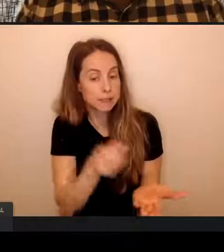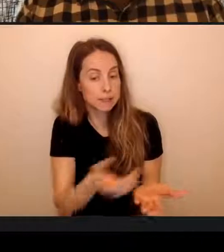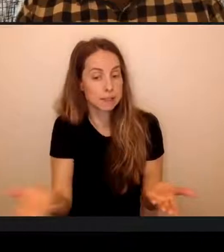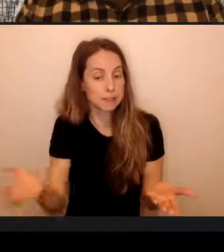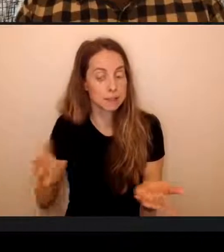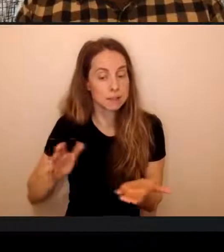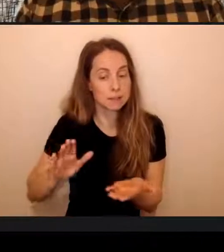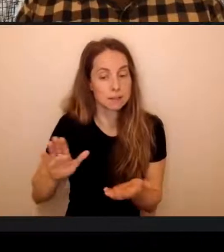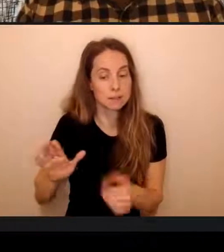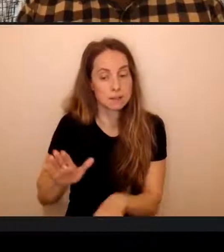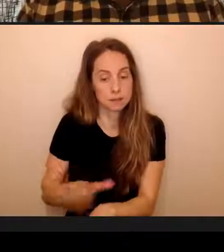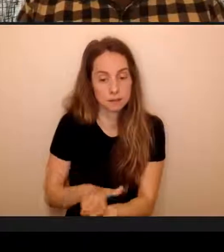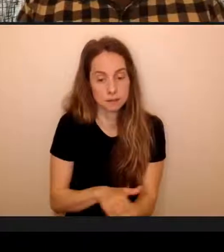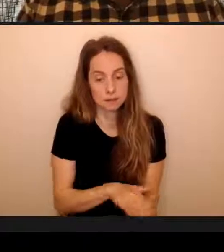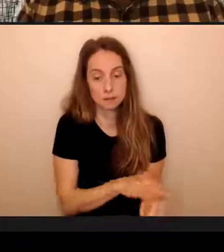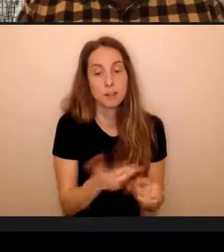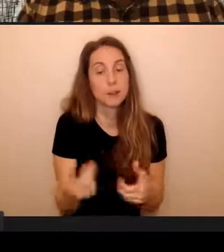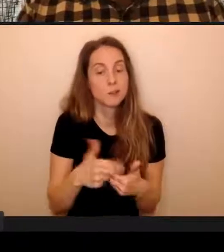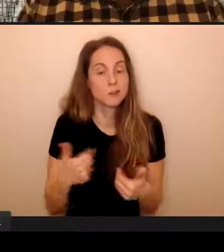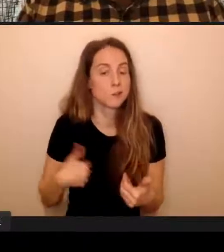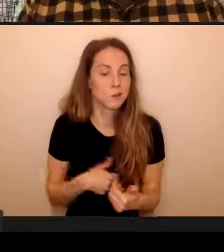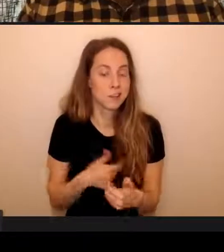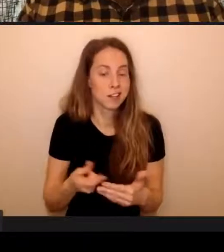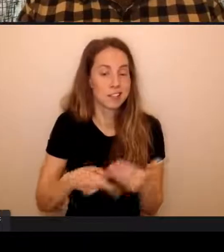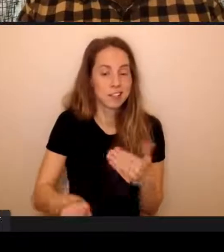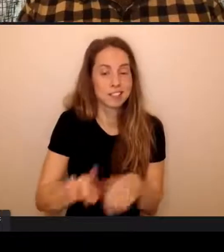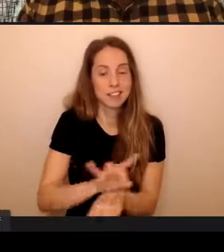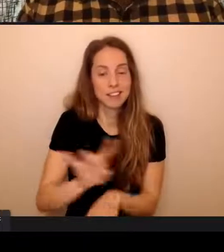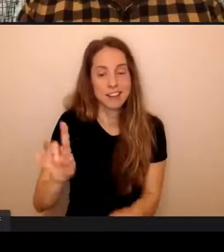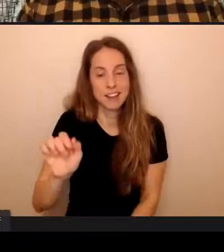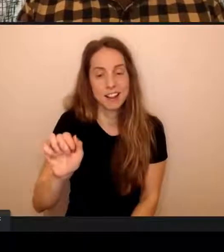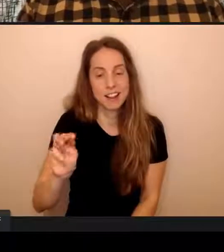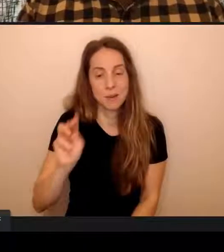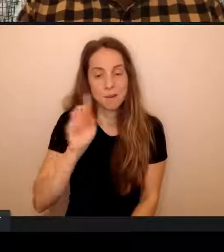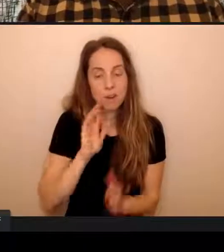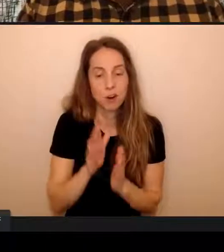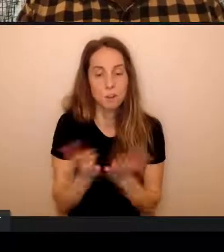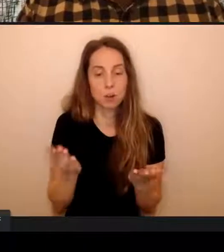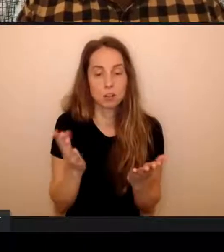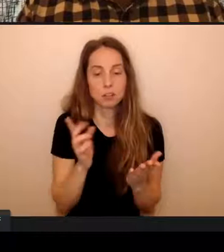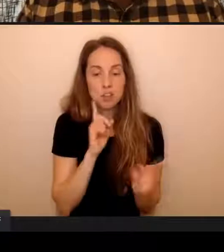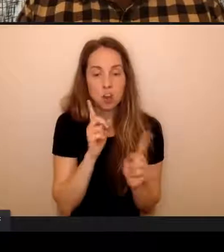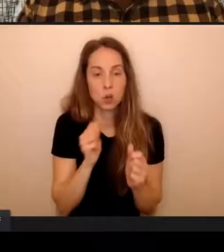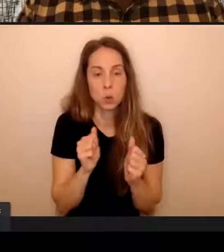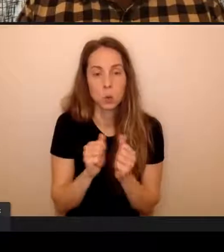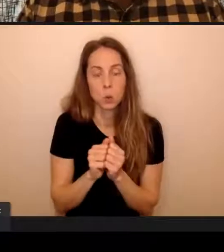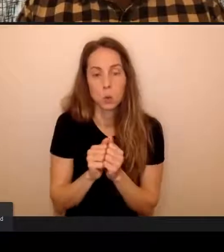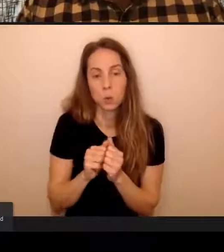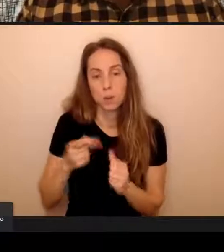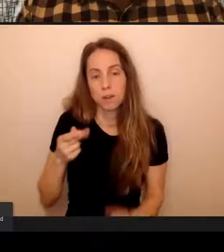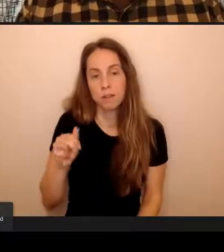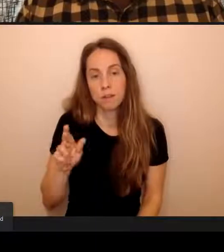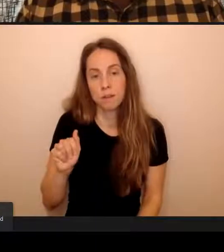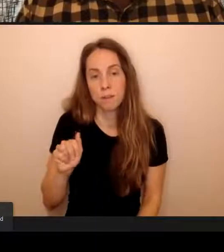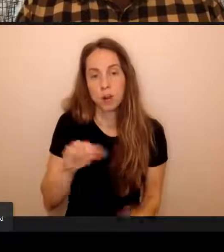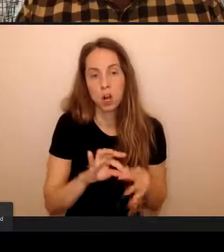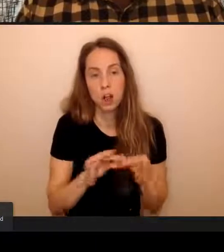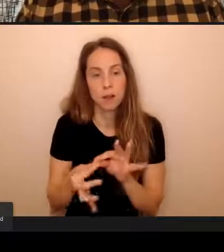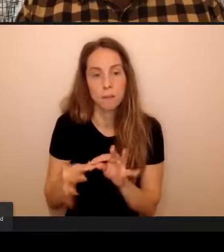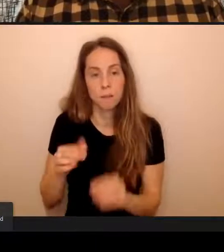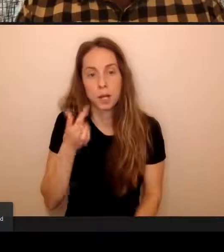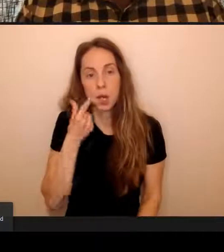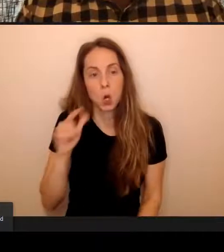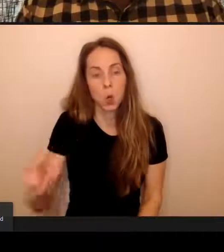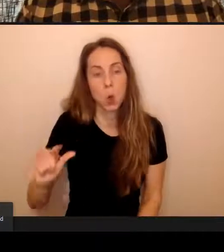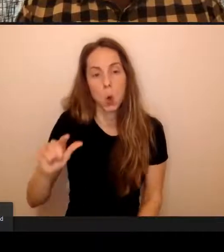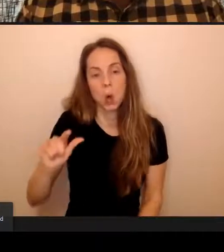want to remind you to join us next week at 8 a.m. for a book talk with Paralympic gold and bronze medalist Mallory